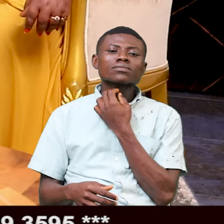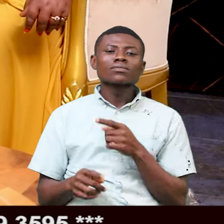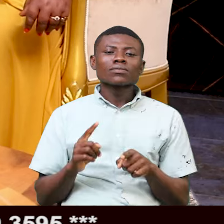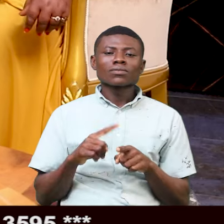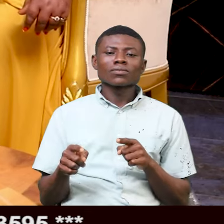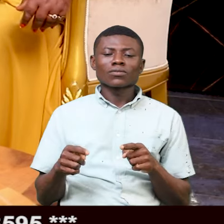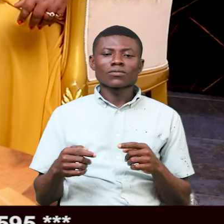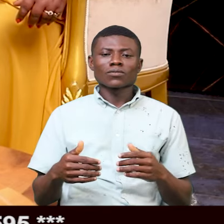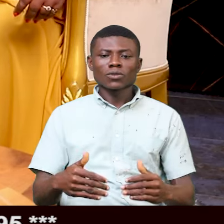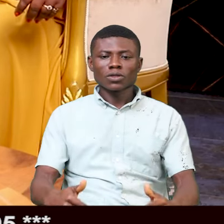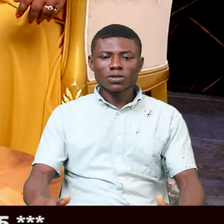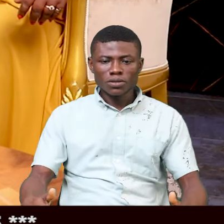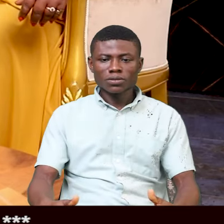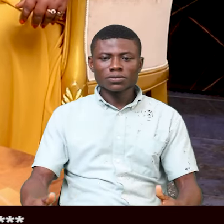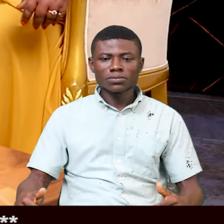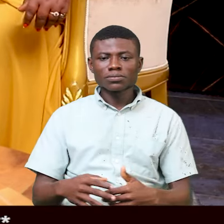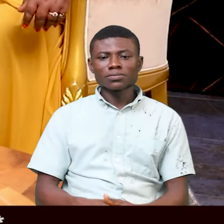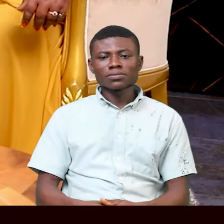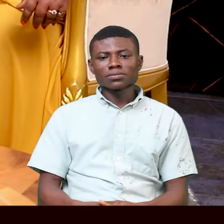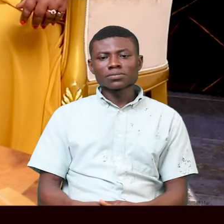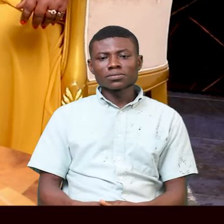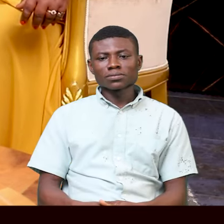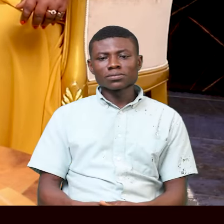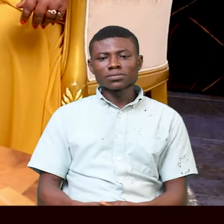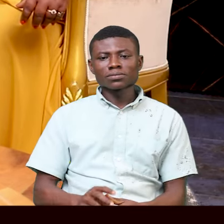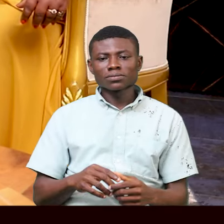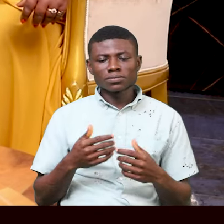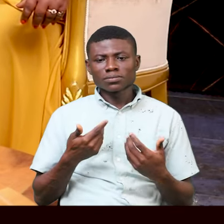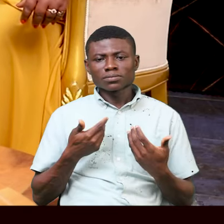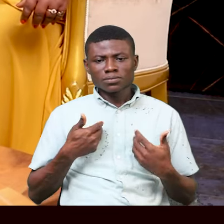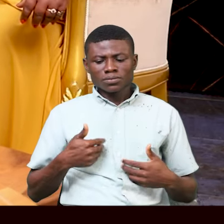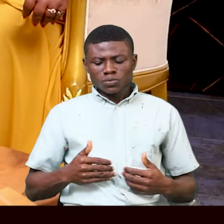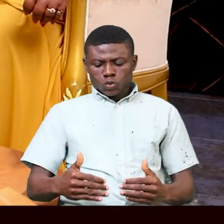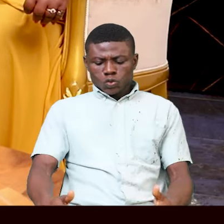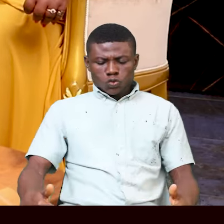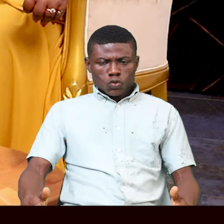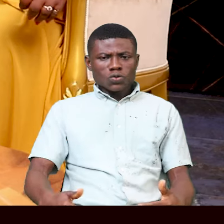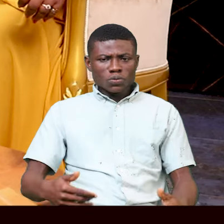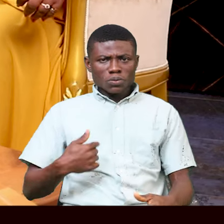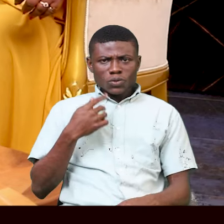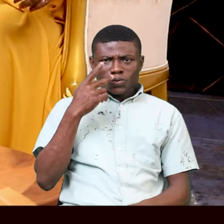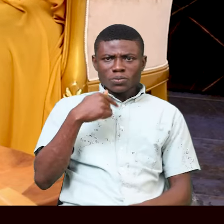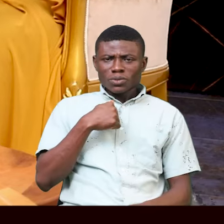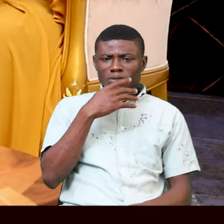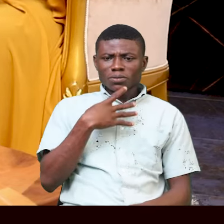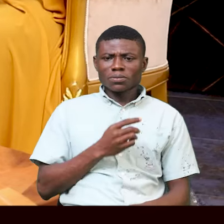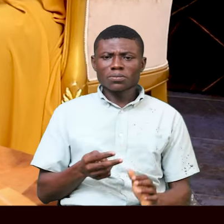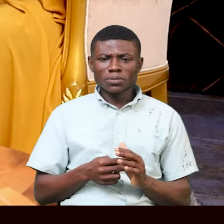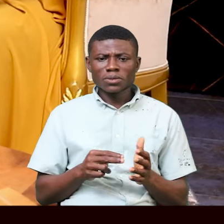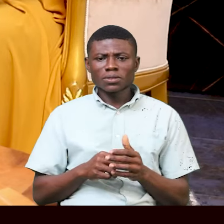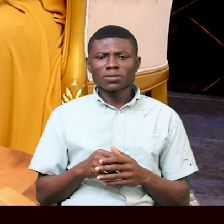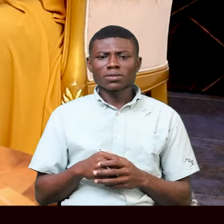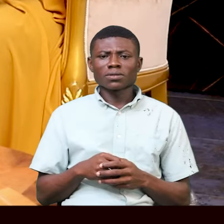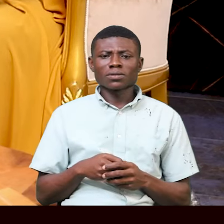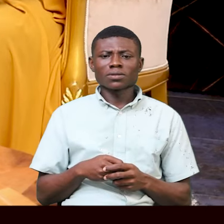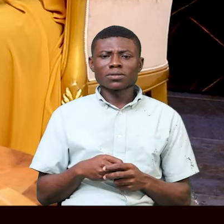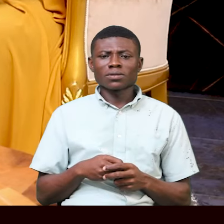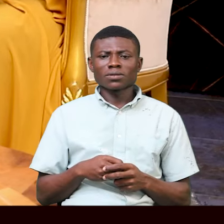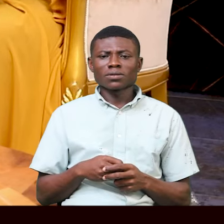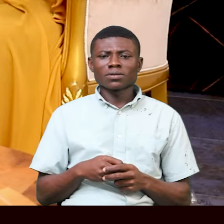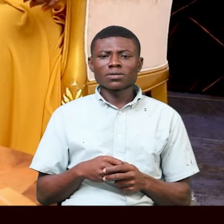uniform. Sa bebre skirts ye be. They ask a pleats kakrebi woman.